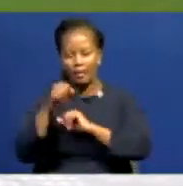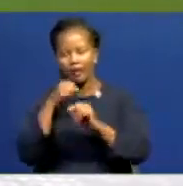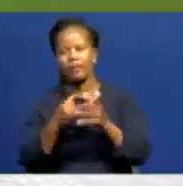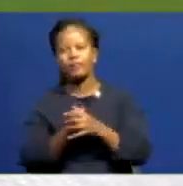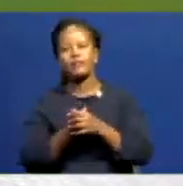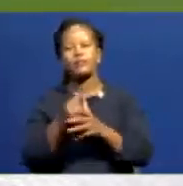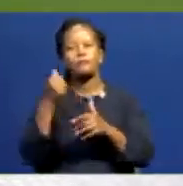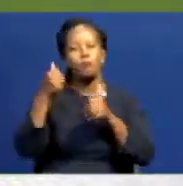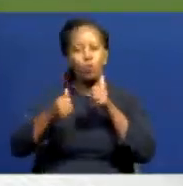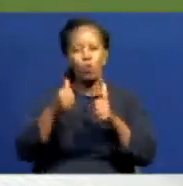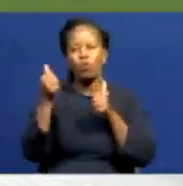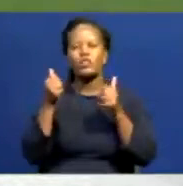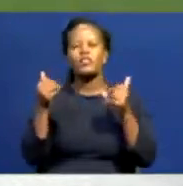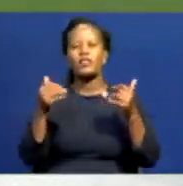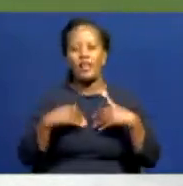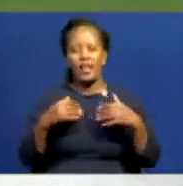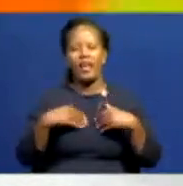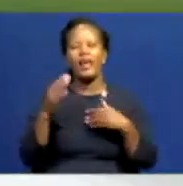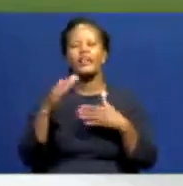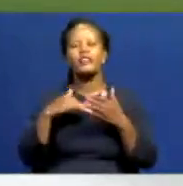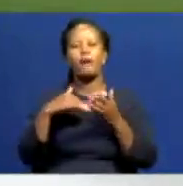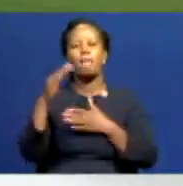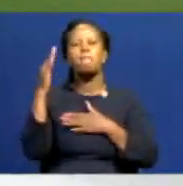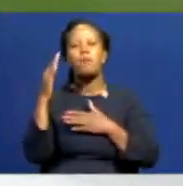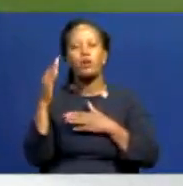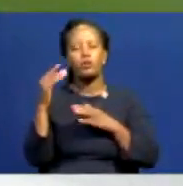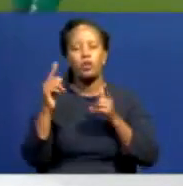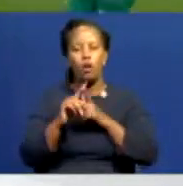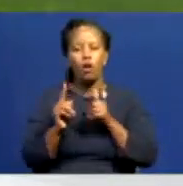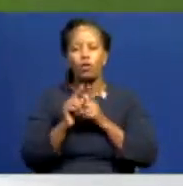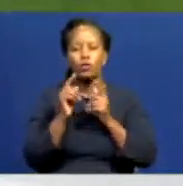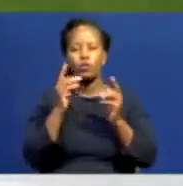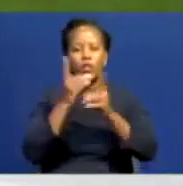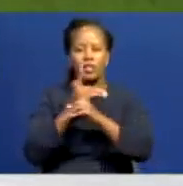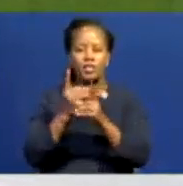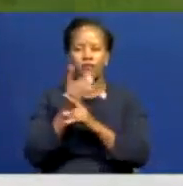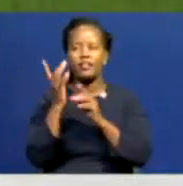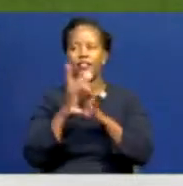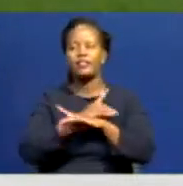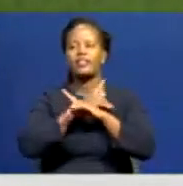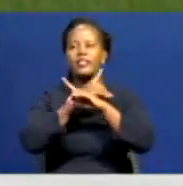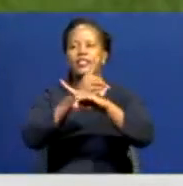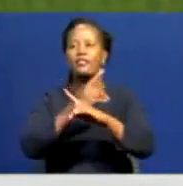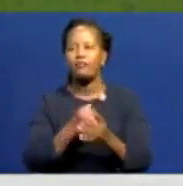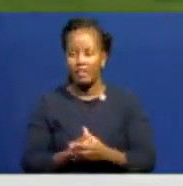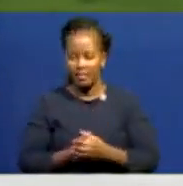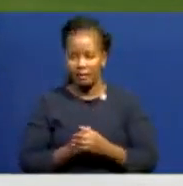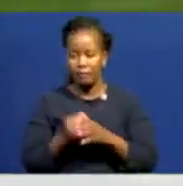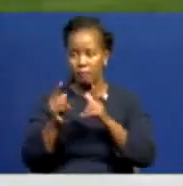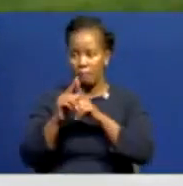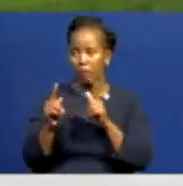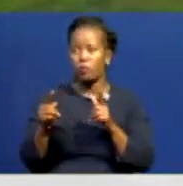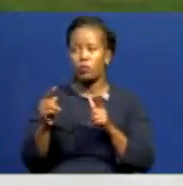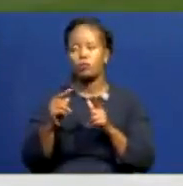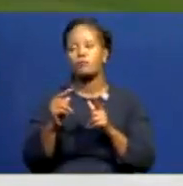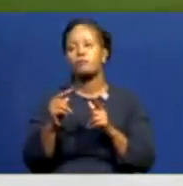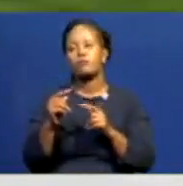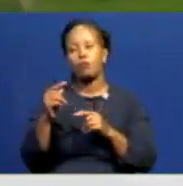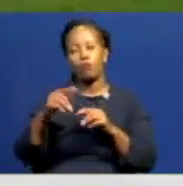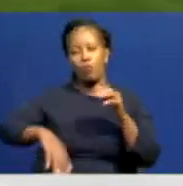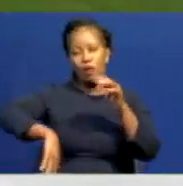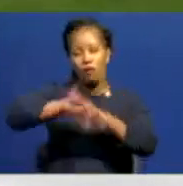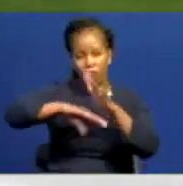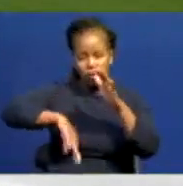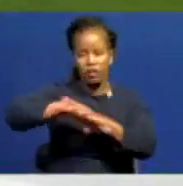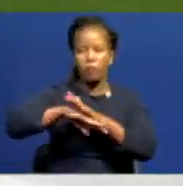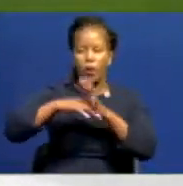back who offers more in attack as much as he offers in defensive duties. Nice. Uh-huh. And that is something that you also need in a team. You see, football now has